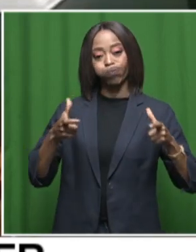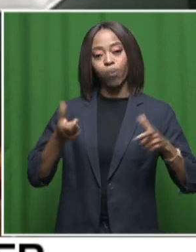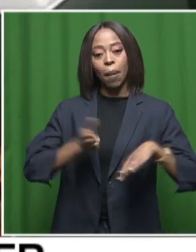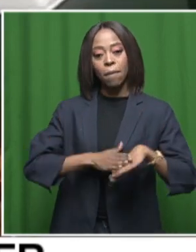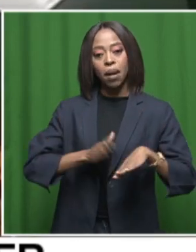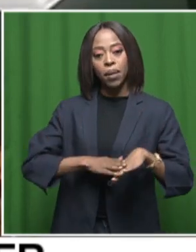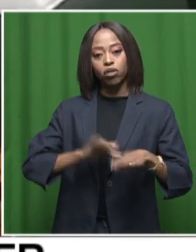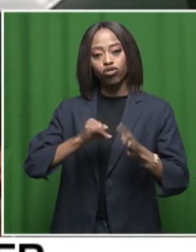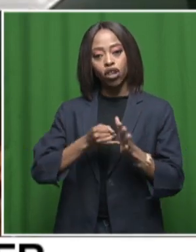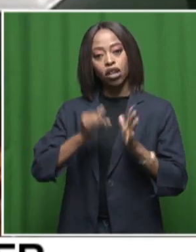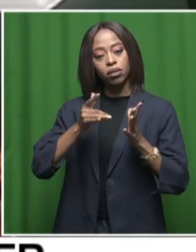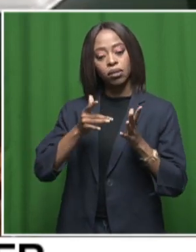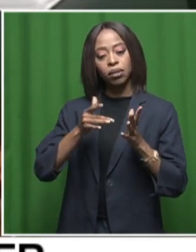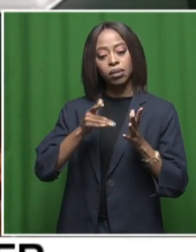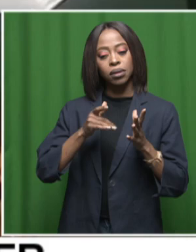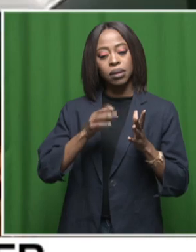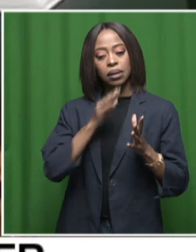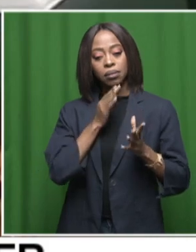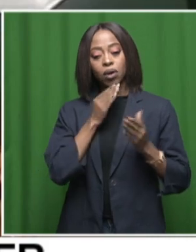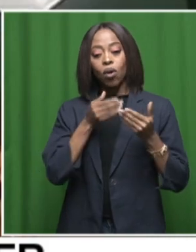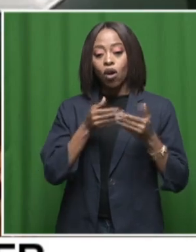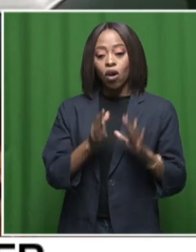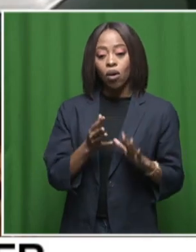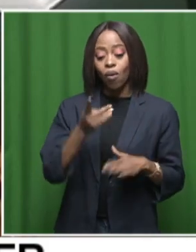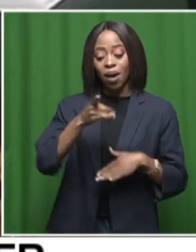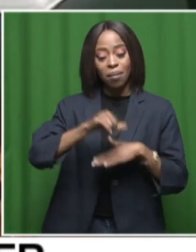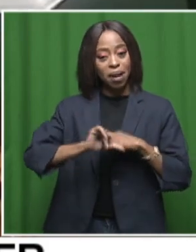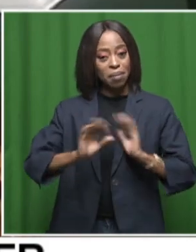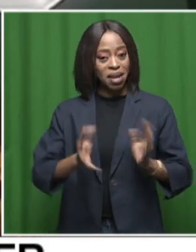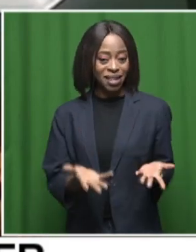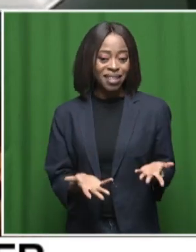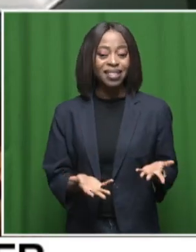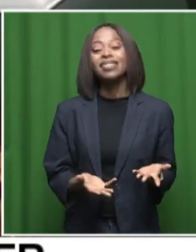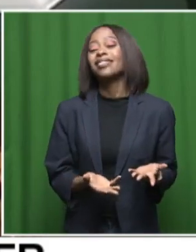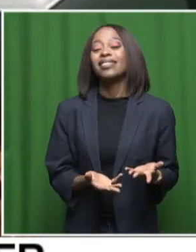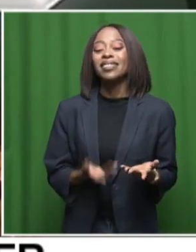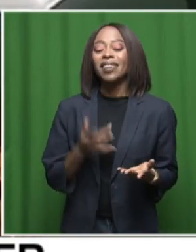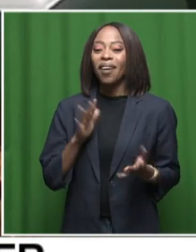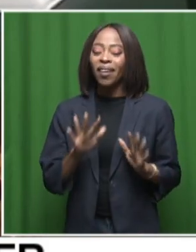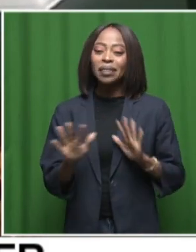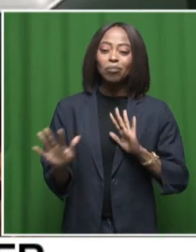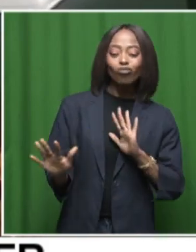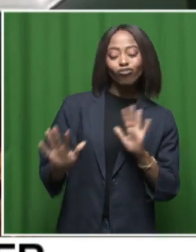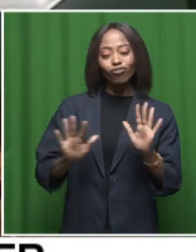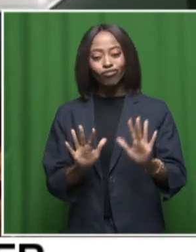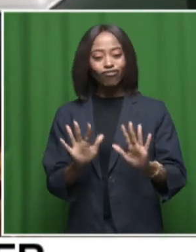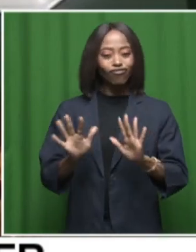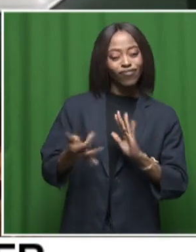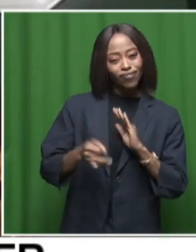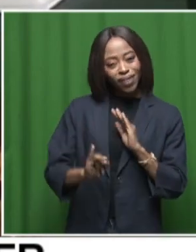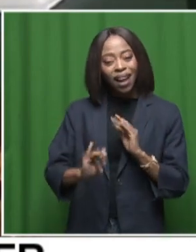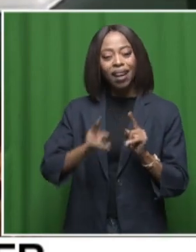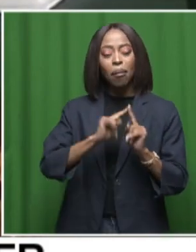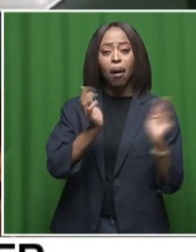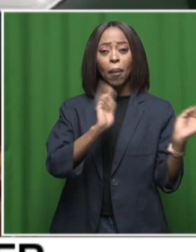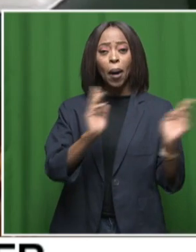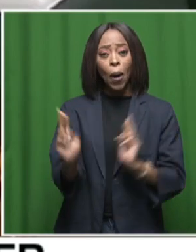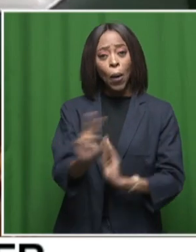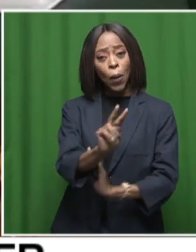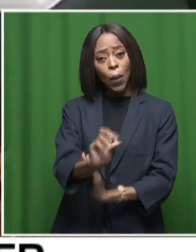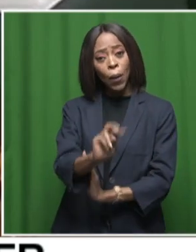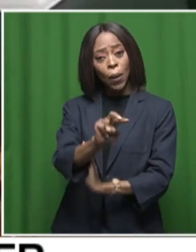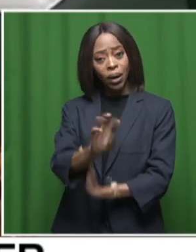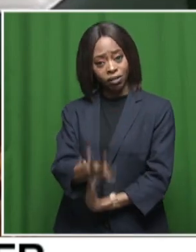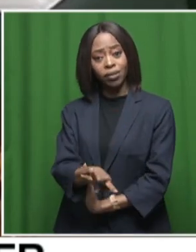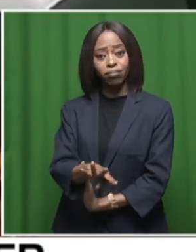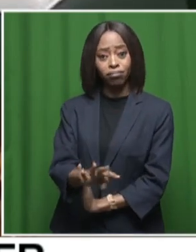Absolutely. Not just yet. Like I said, we've been open for just over a month. We're getting into it still. But hopefully